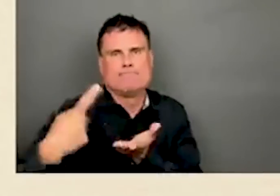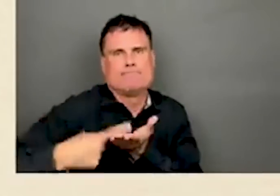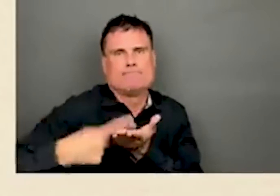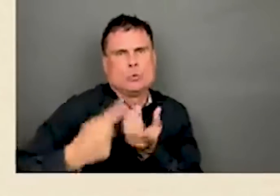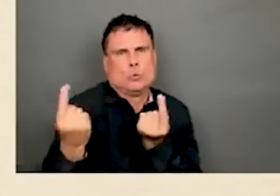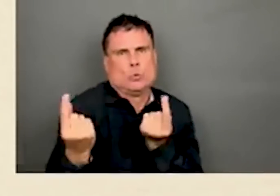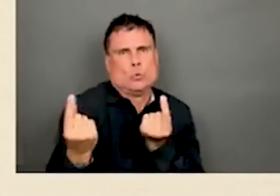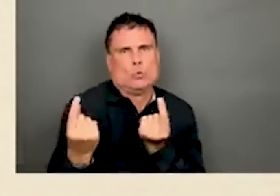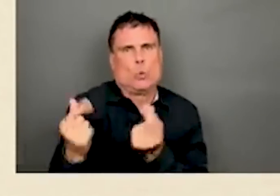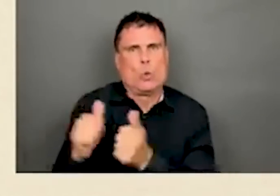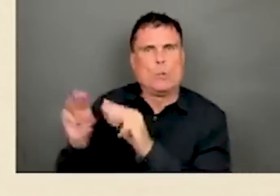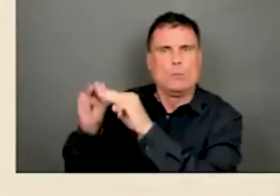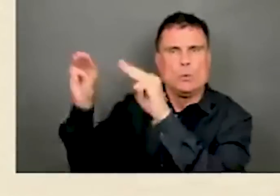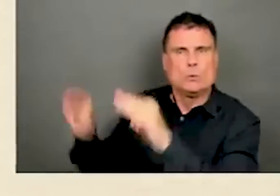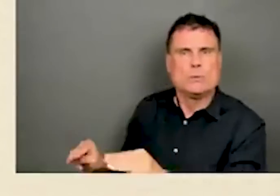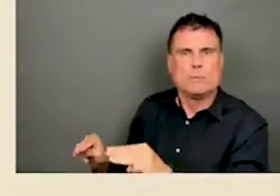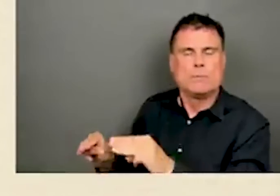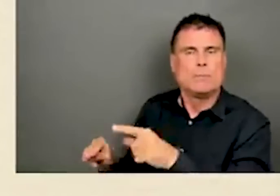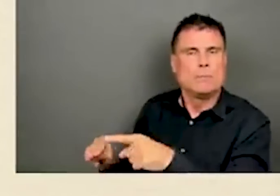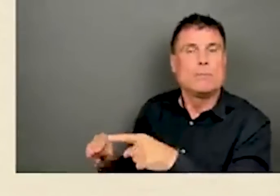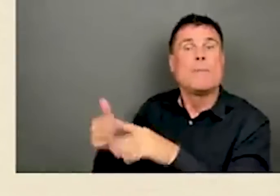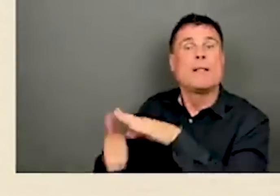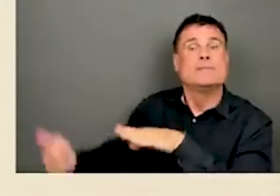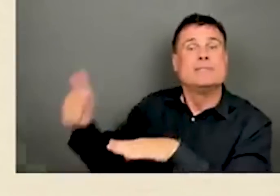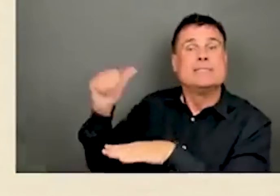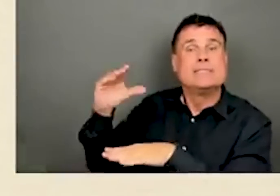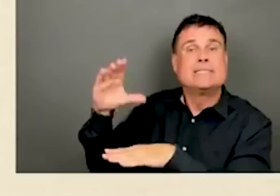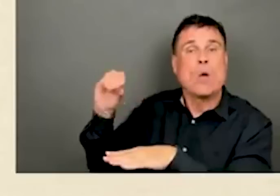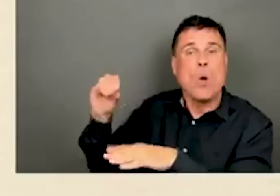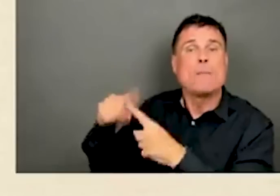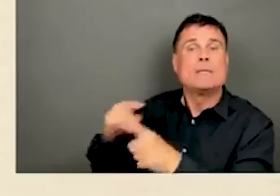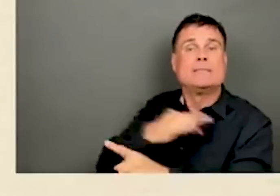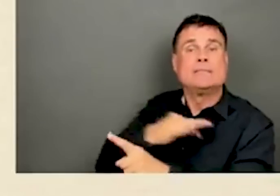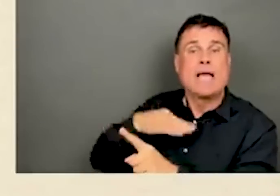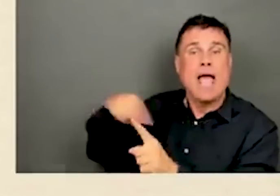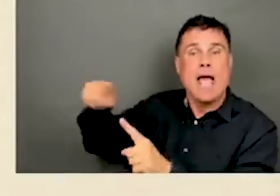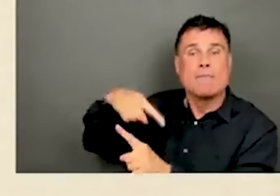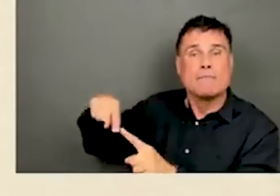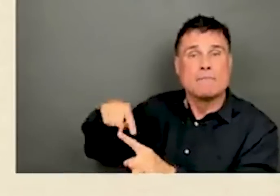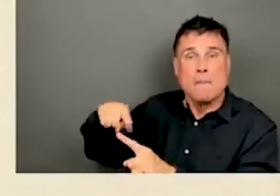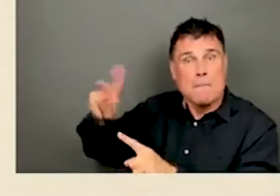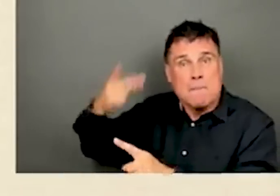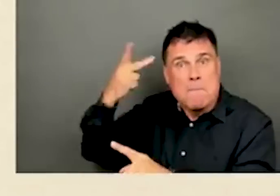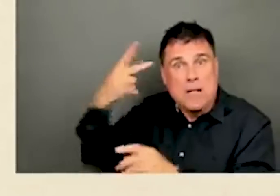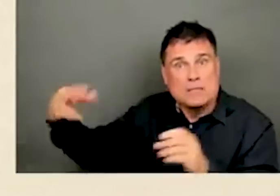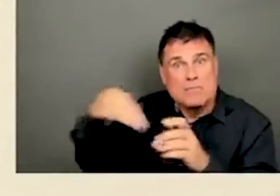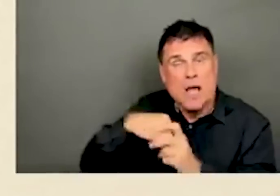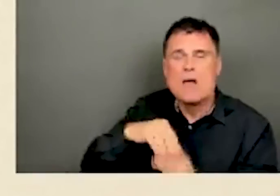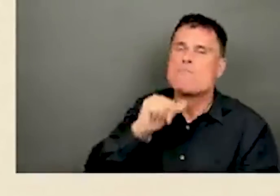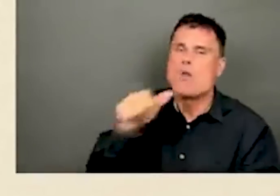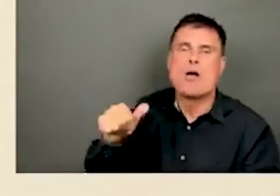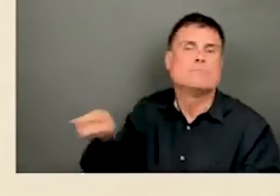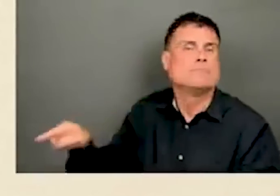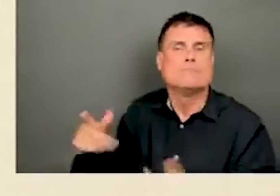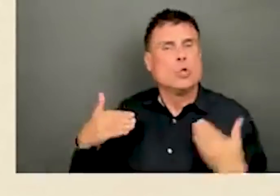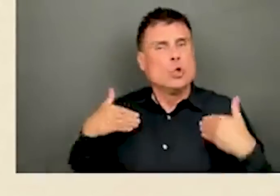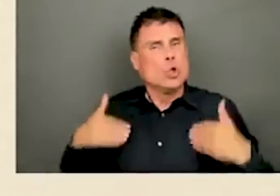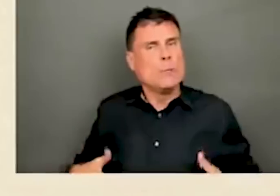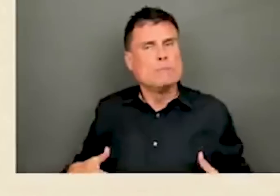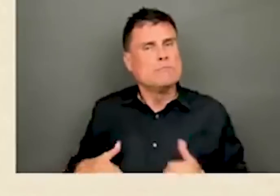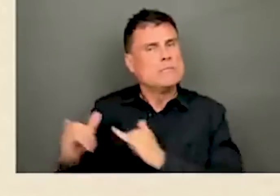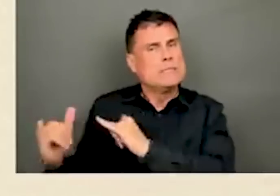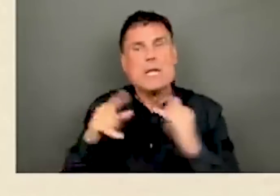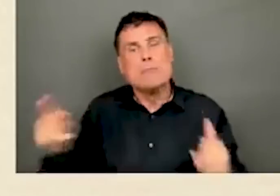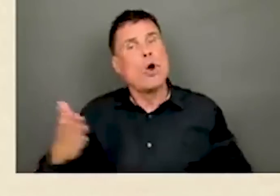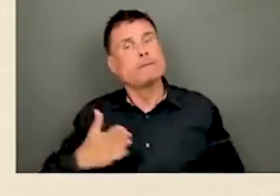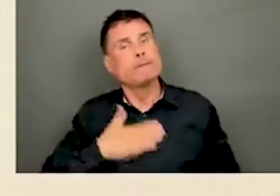the volunteer board who are not partisans. They're citizens who have offered to help and have been on the board, some for a long time, some